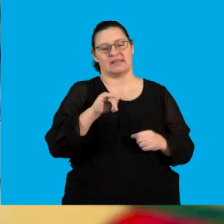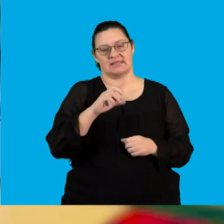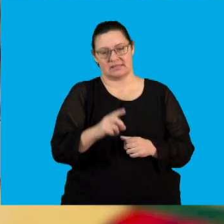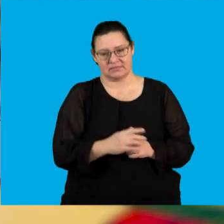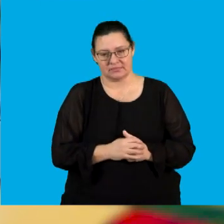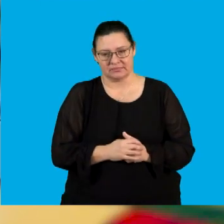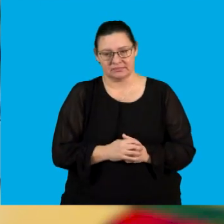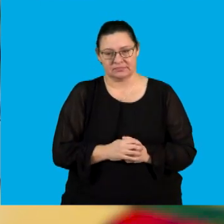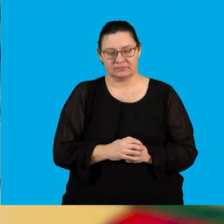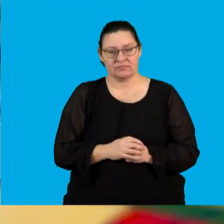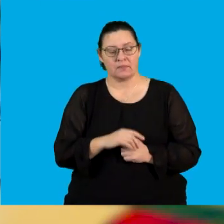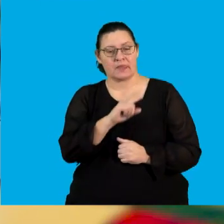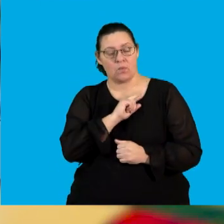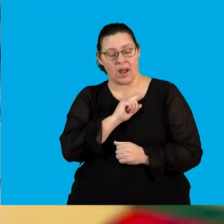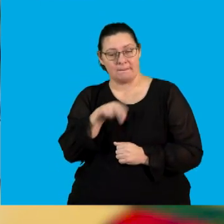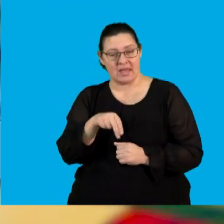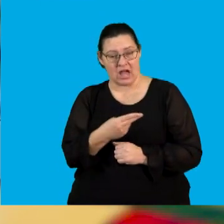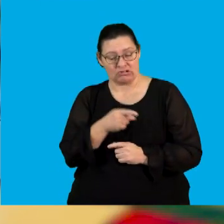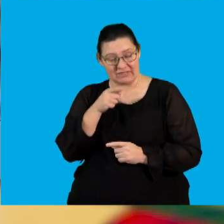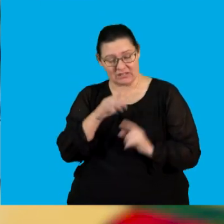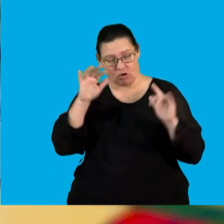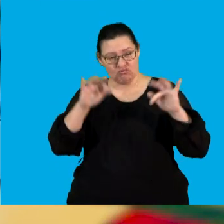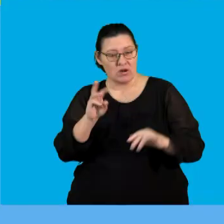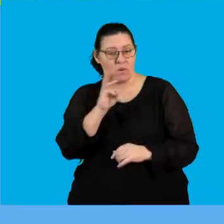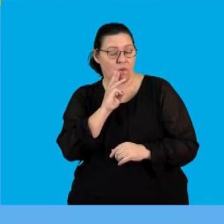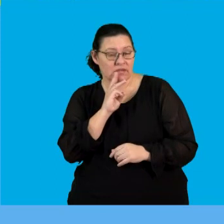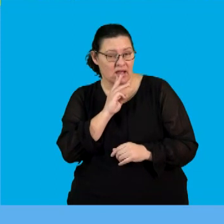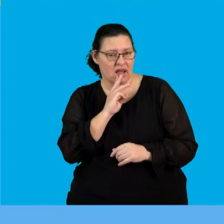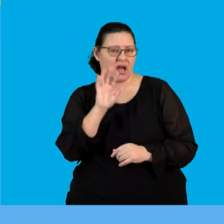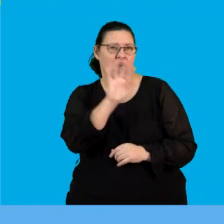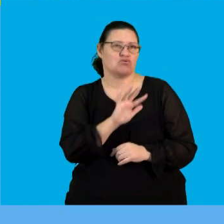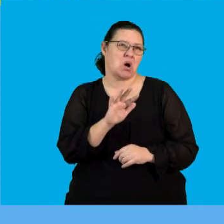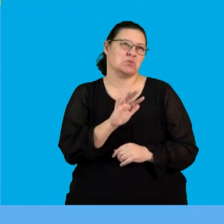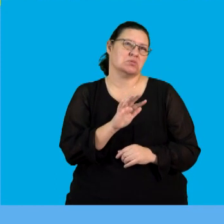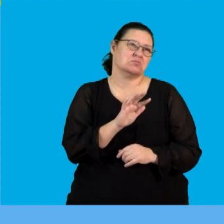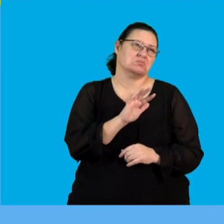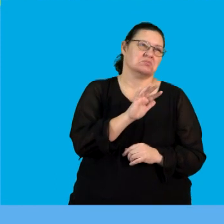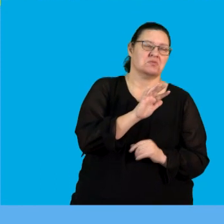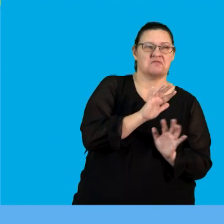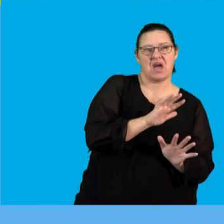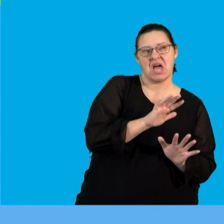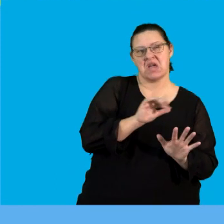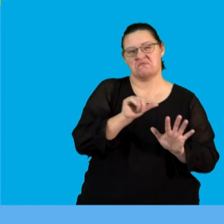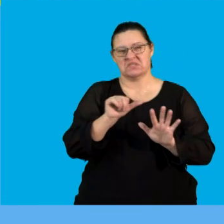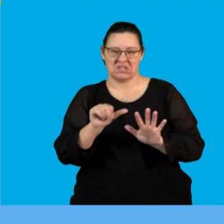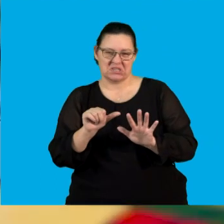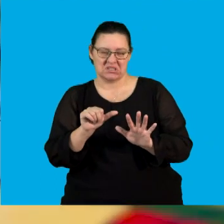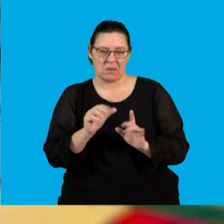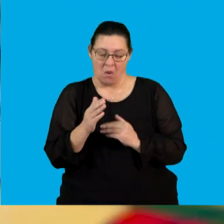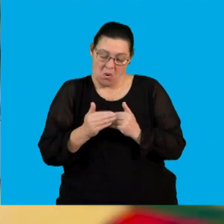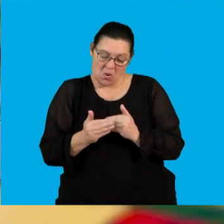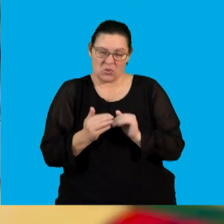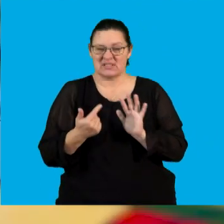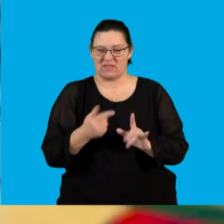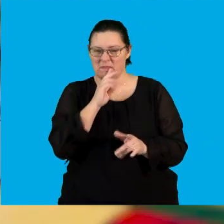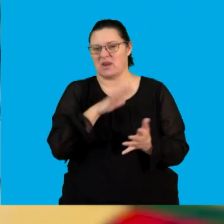stronger the substance becomes. So because the pH of this rainwater is going to be around 5 to 6 and closer to 7, therefore it